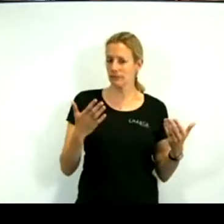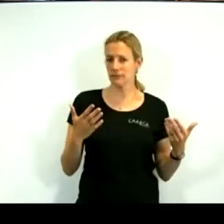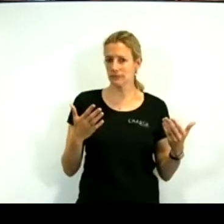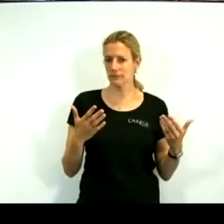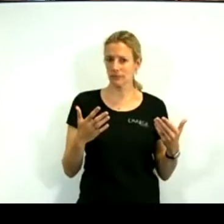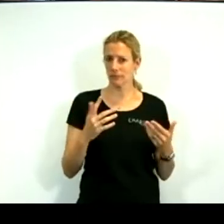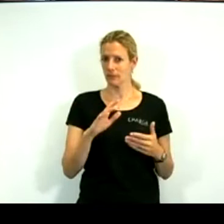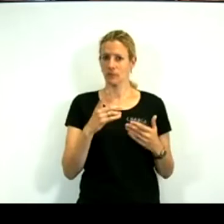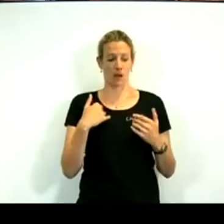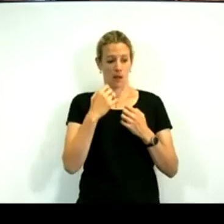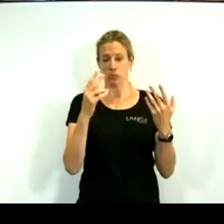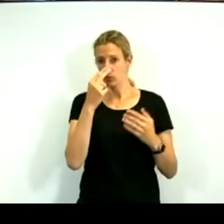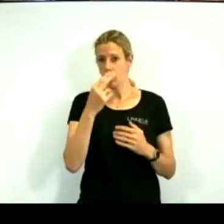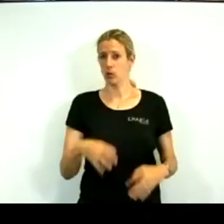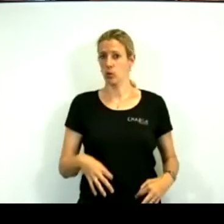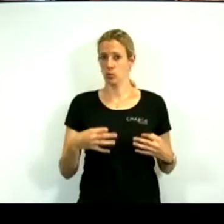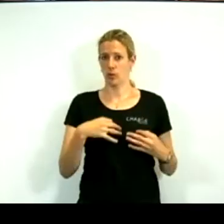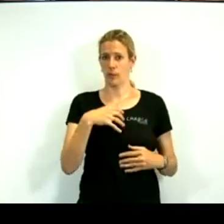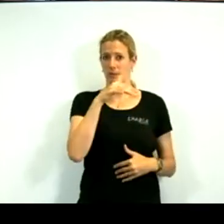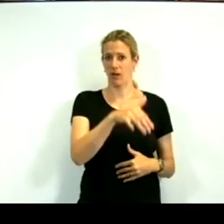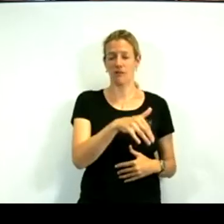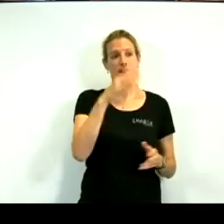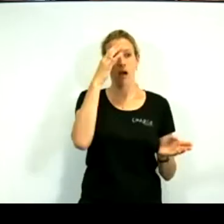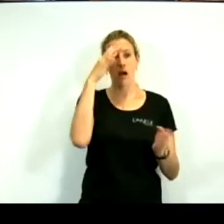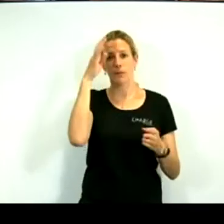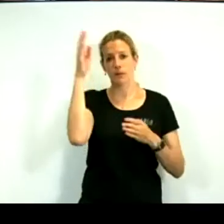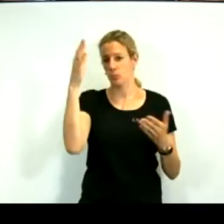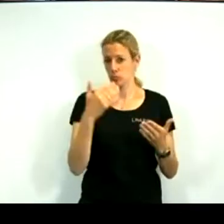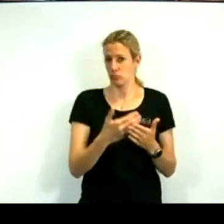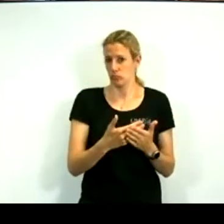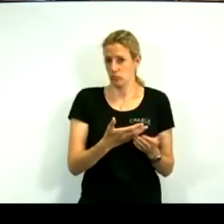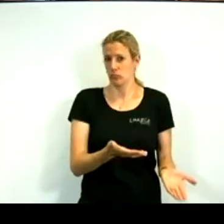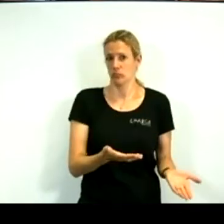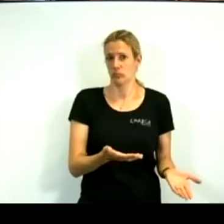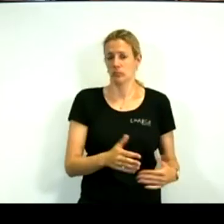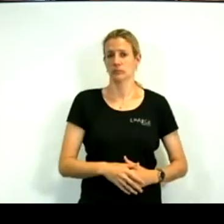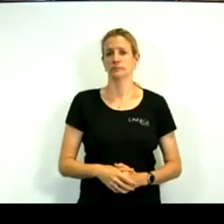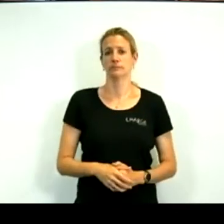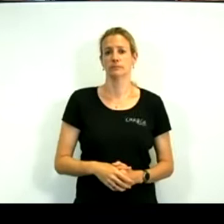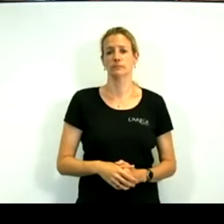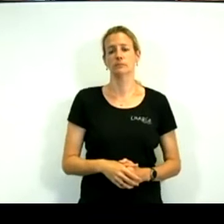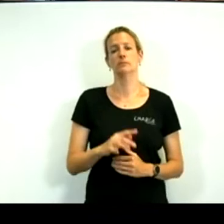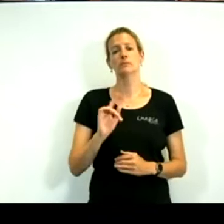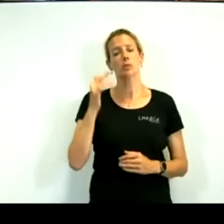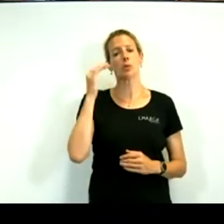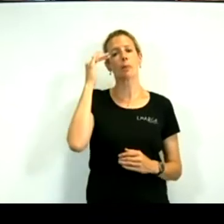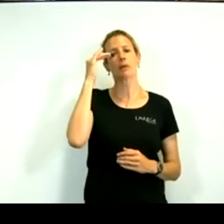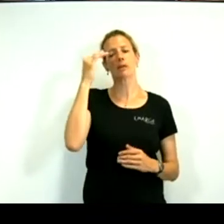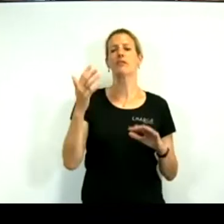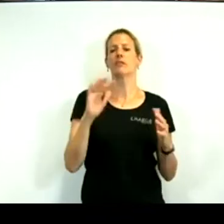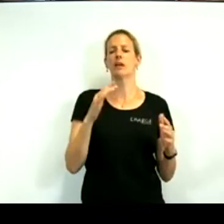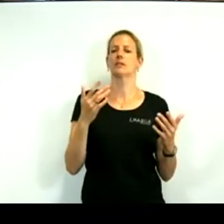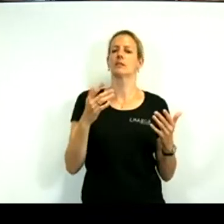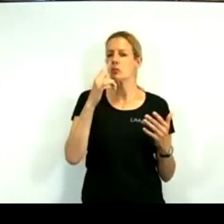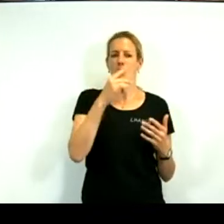distracting. We have to think about impairments in the other sensory systems. So how